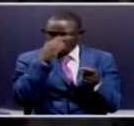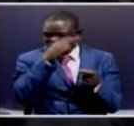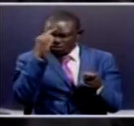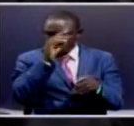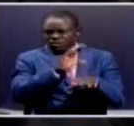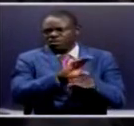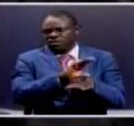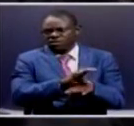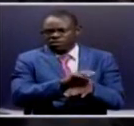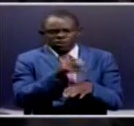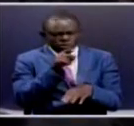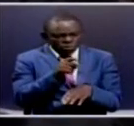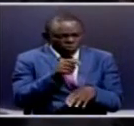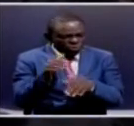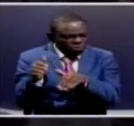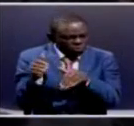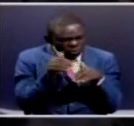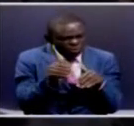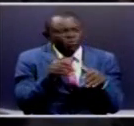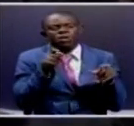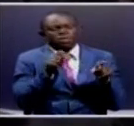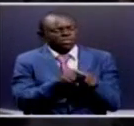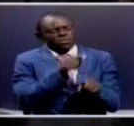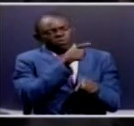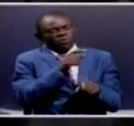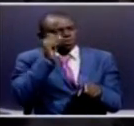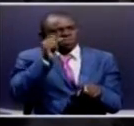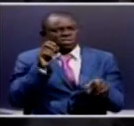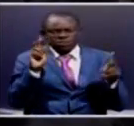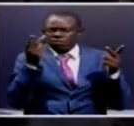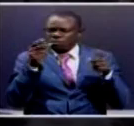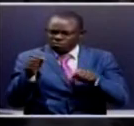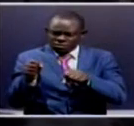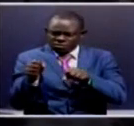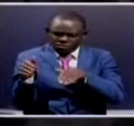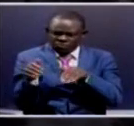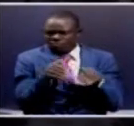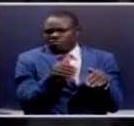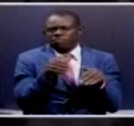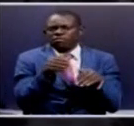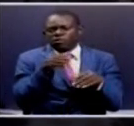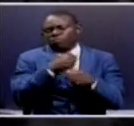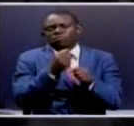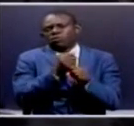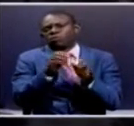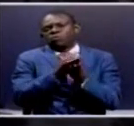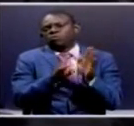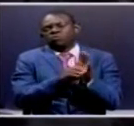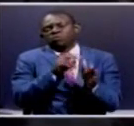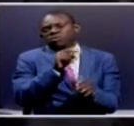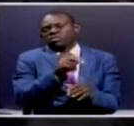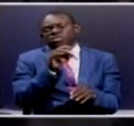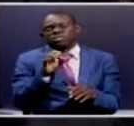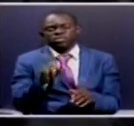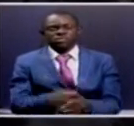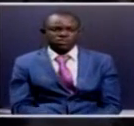would not participate. Now, if you go by that history, this is history repeating itself,